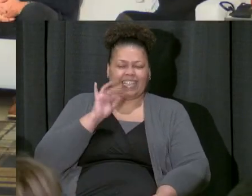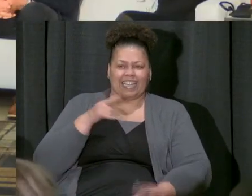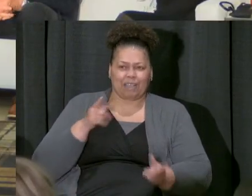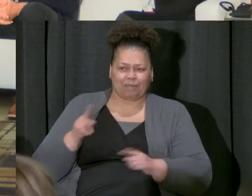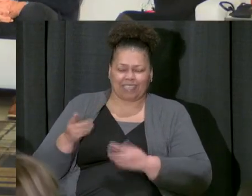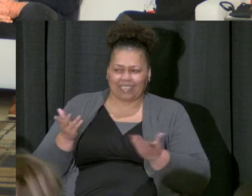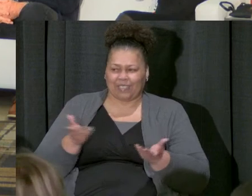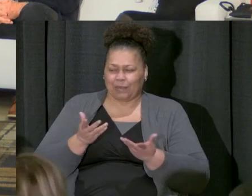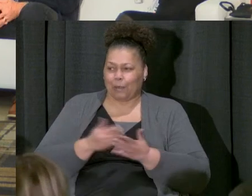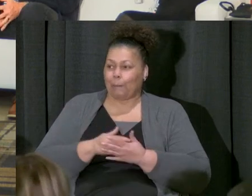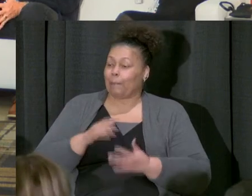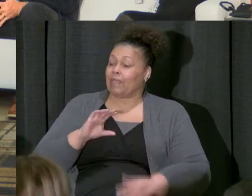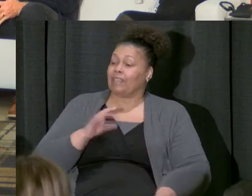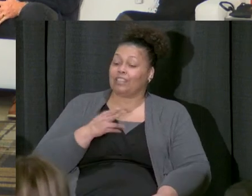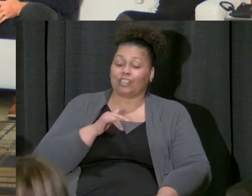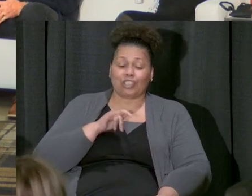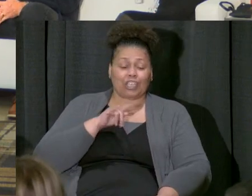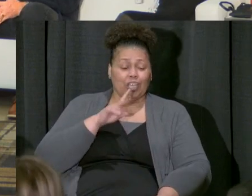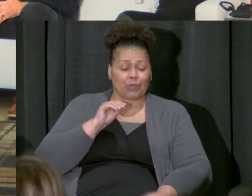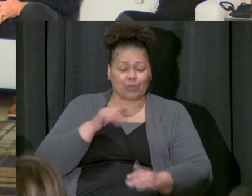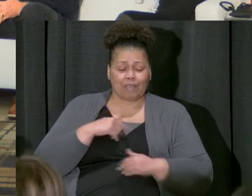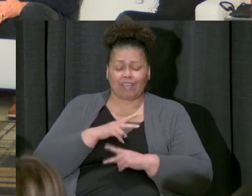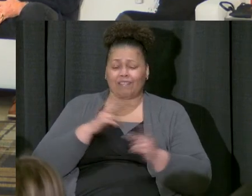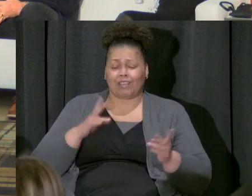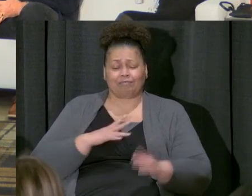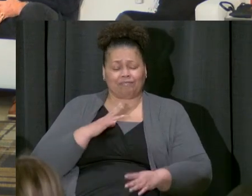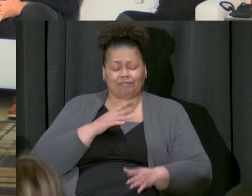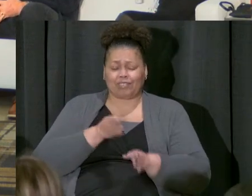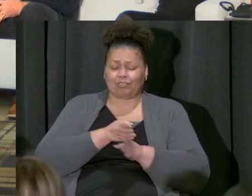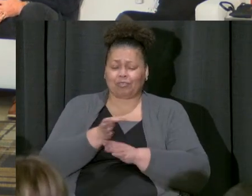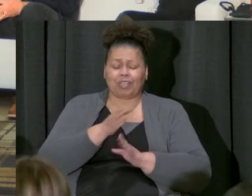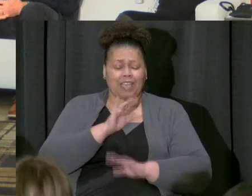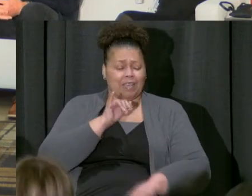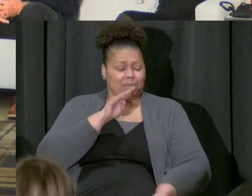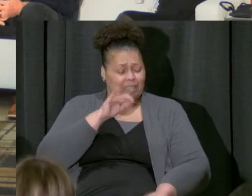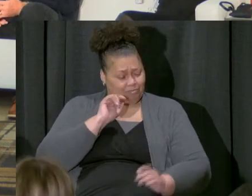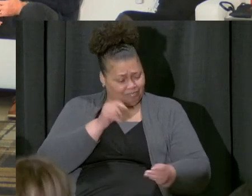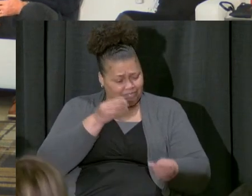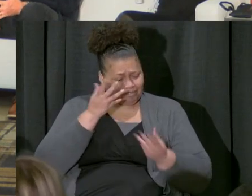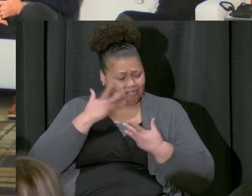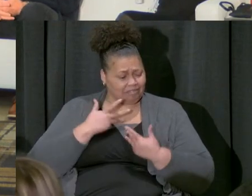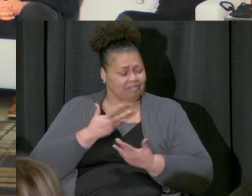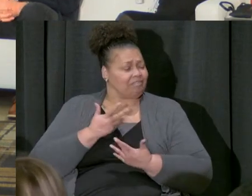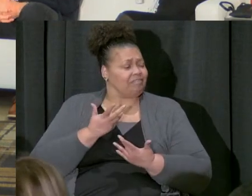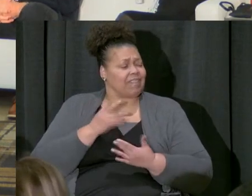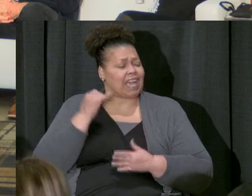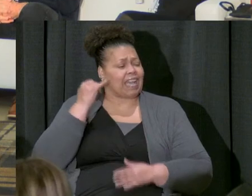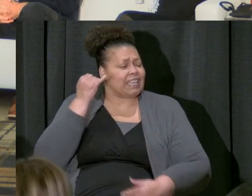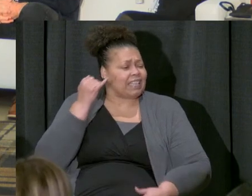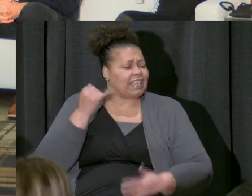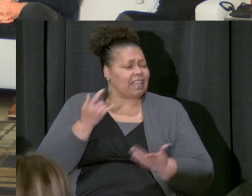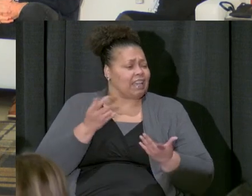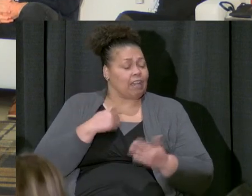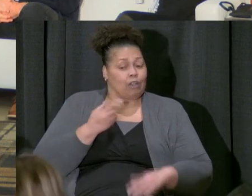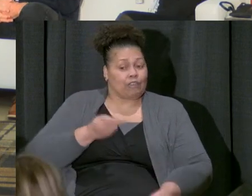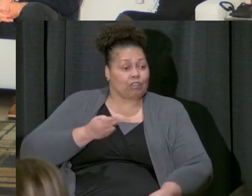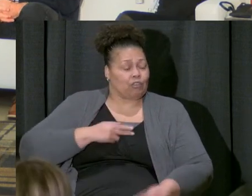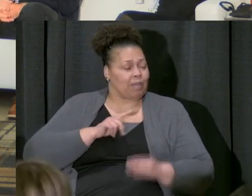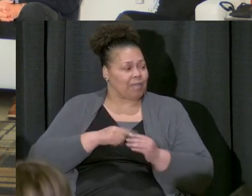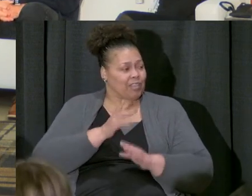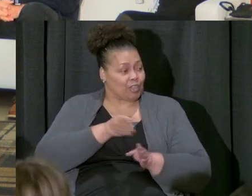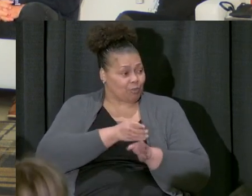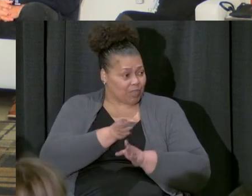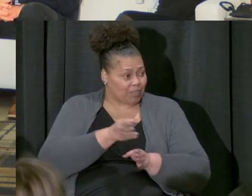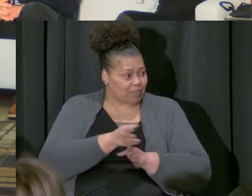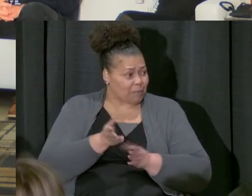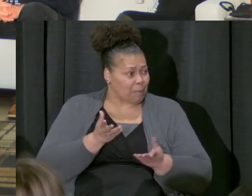you had a very distinguished career at IBM. Can you give us an idea of a little bit of a historical about your career,